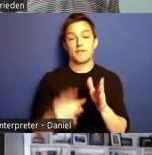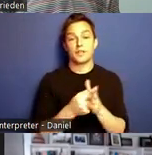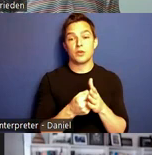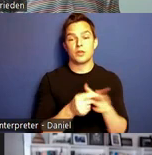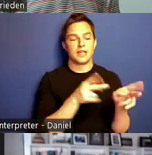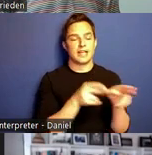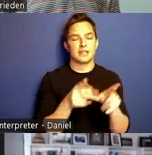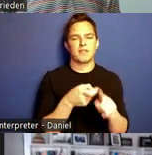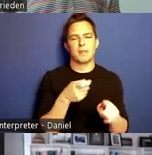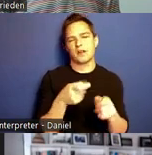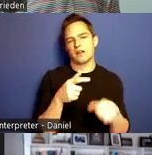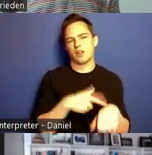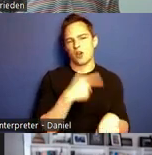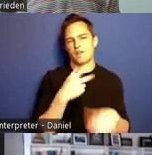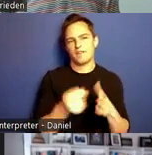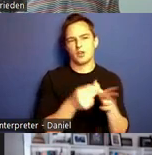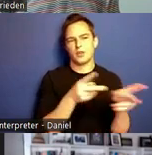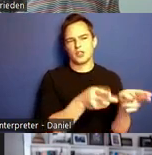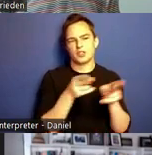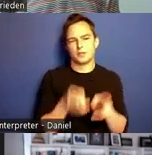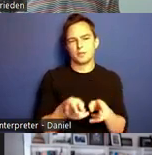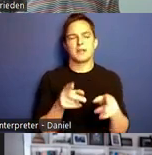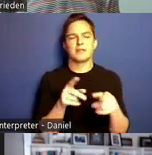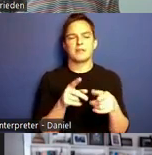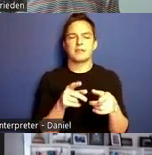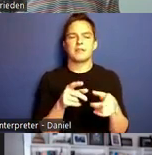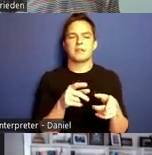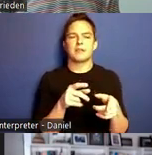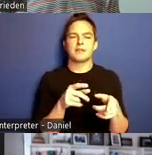longer video that trace the